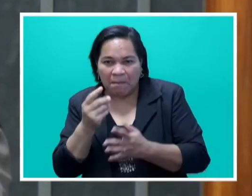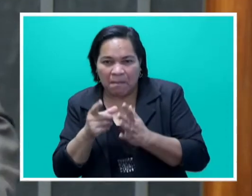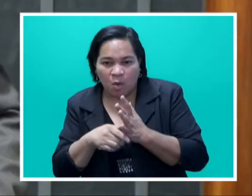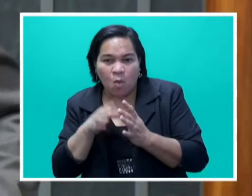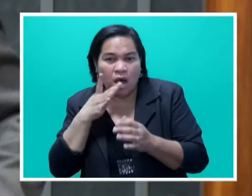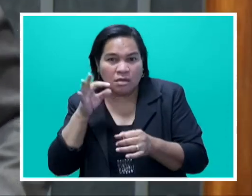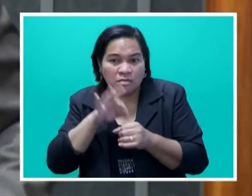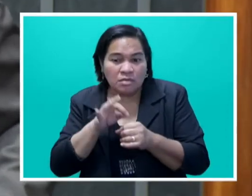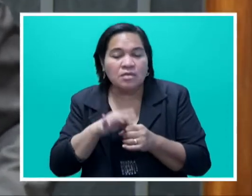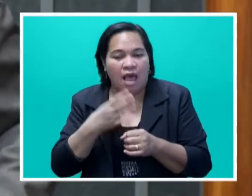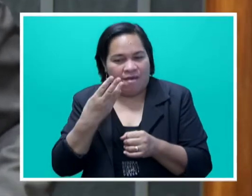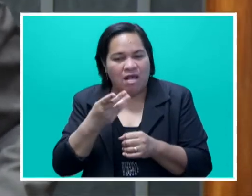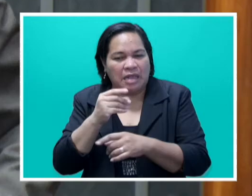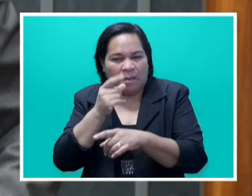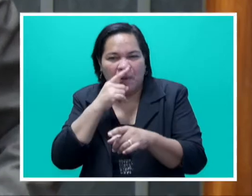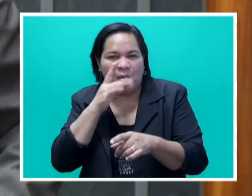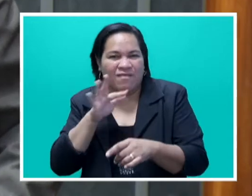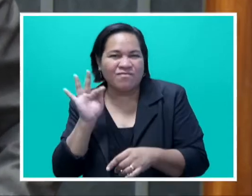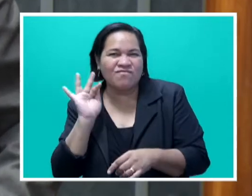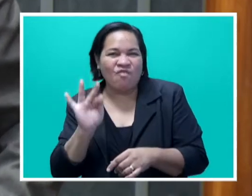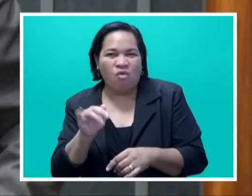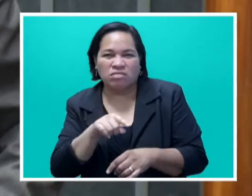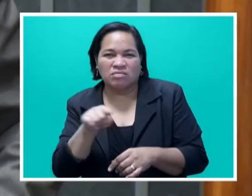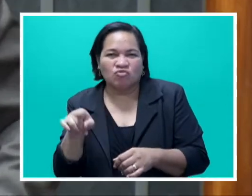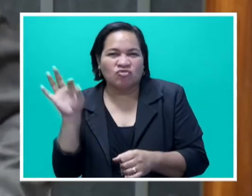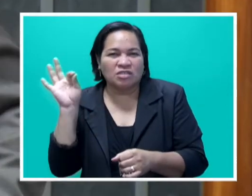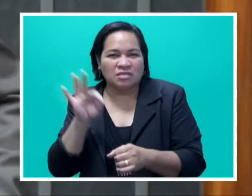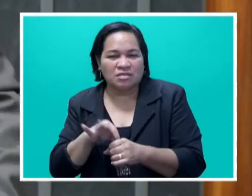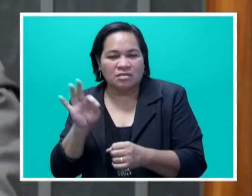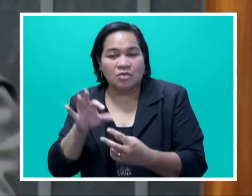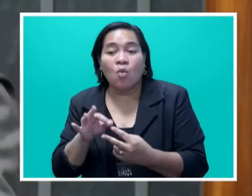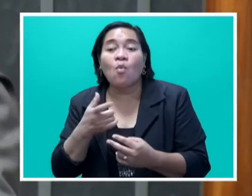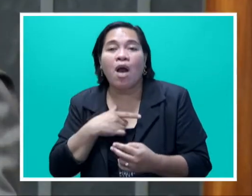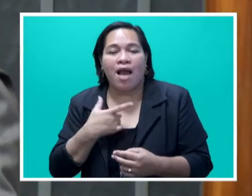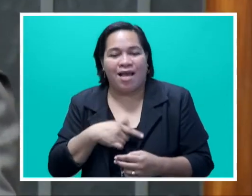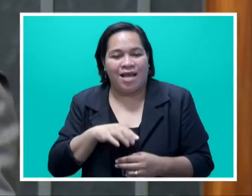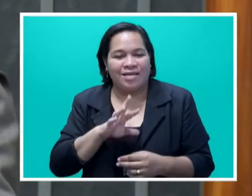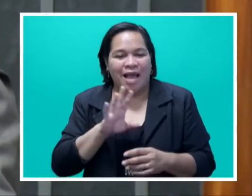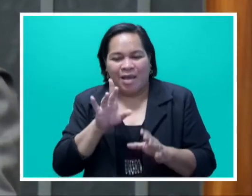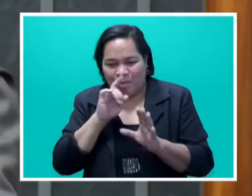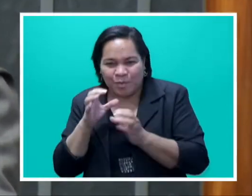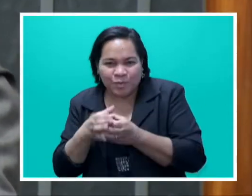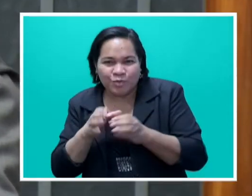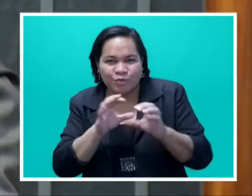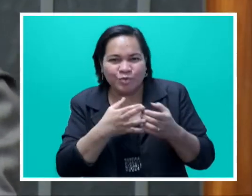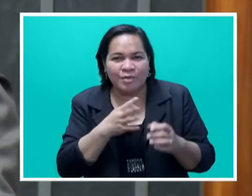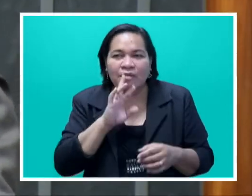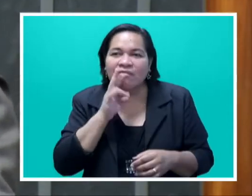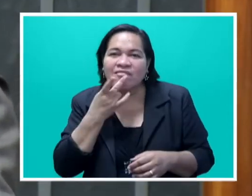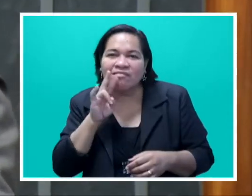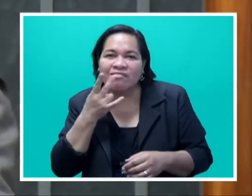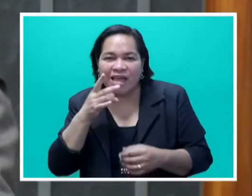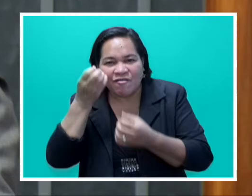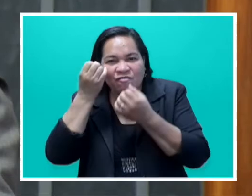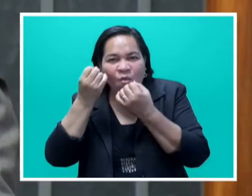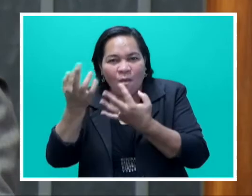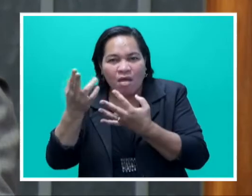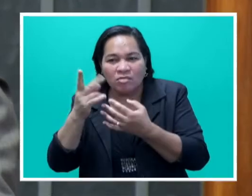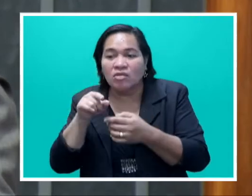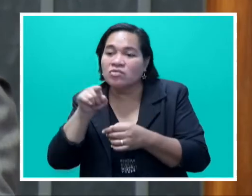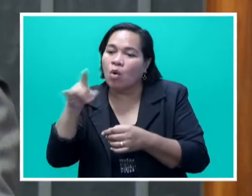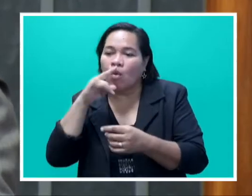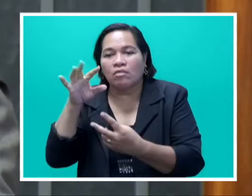have elections, and leads to the giving out of false and misleading information, and weakens our